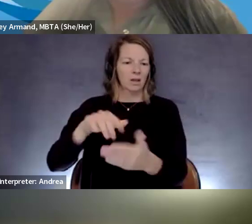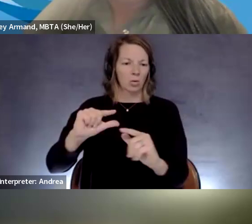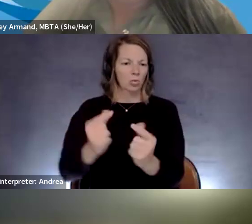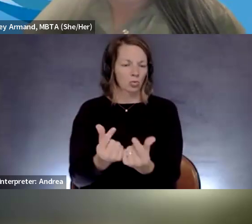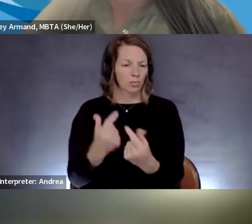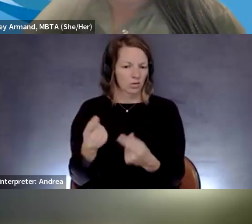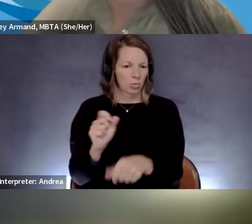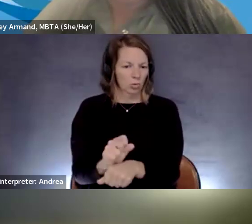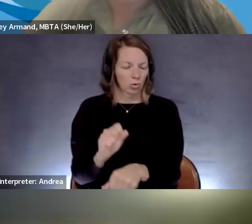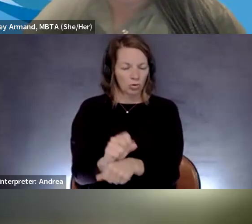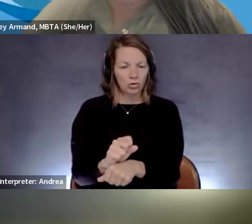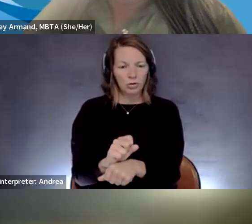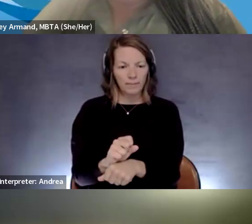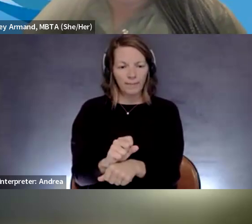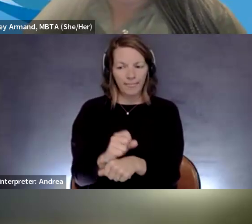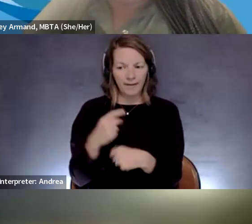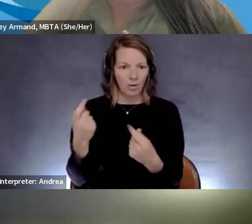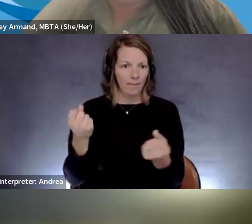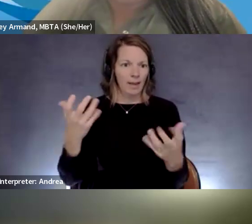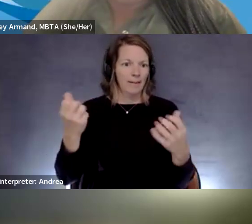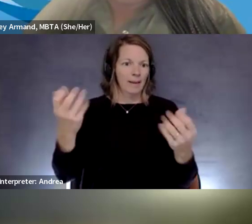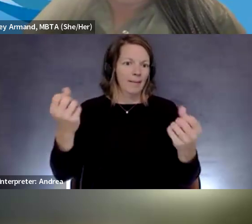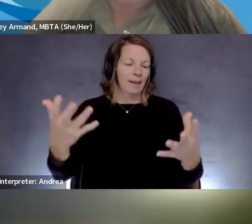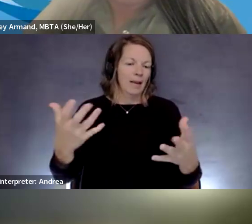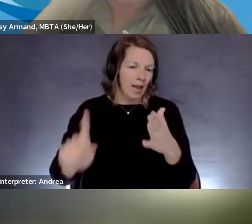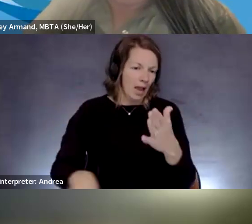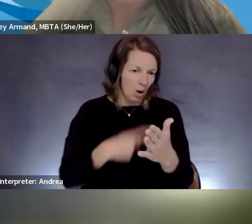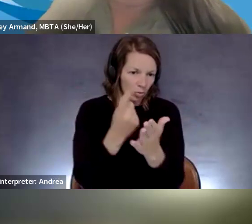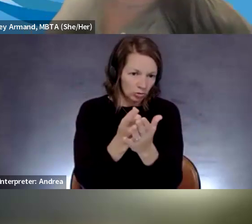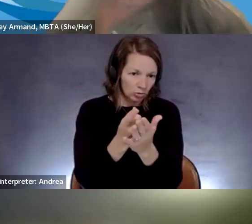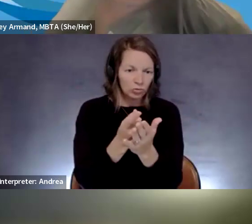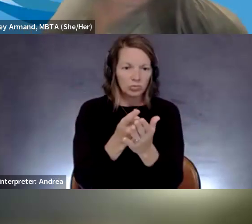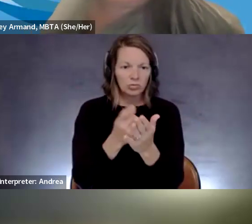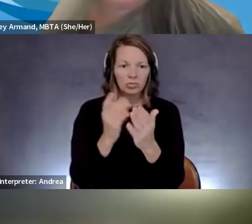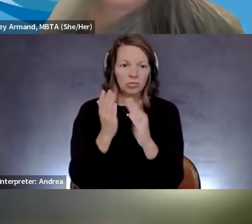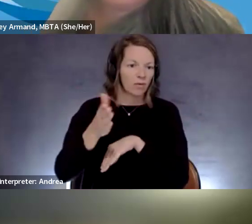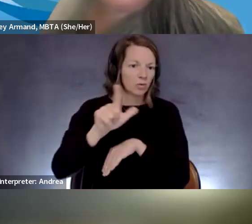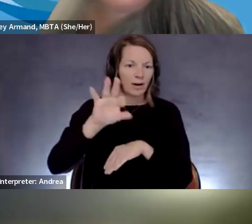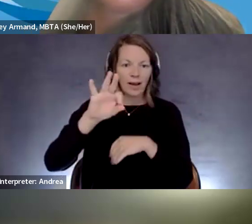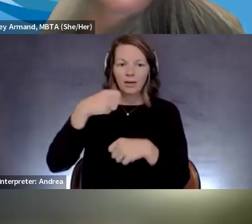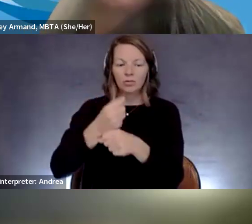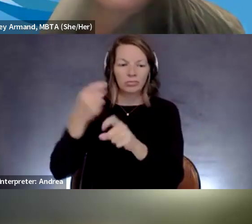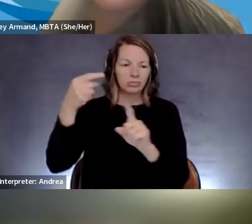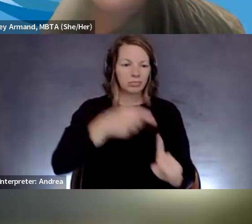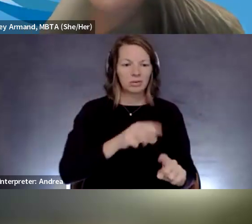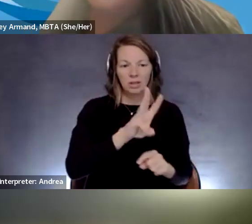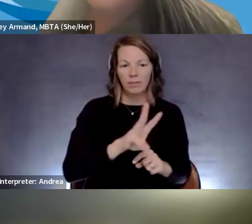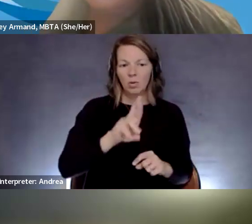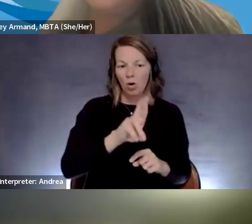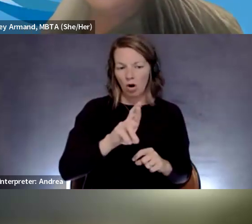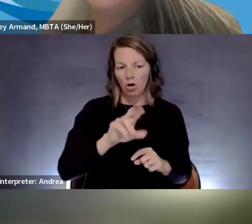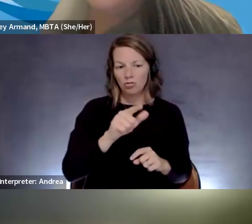worked for many, many, many, many hours over 29 years, both regarding the W.R. Grace